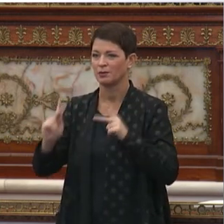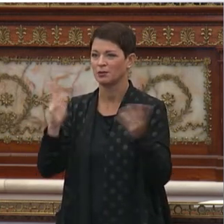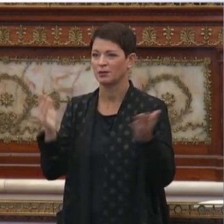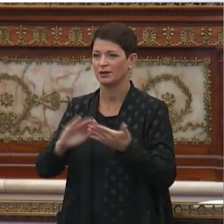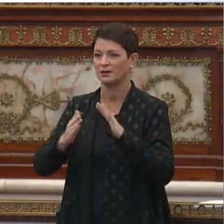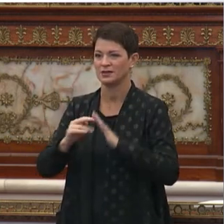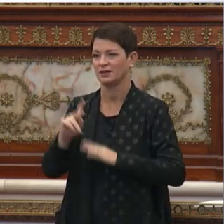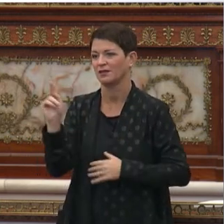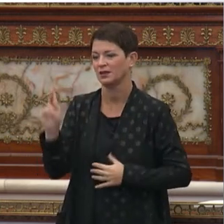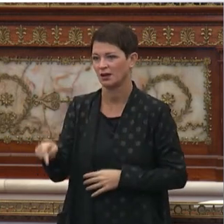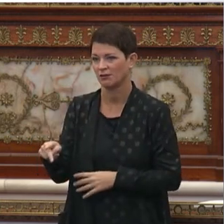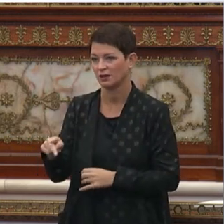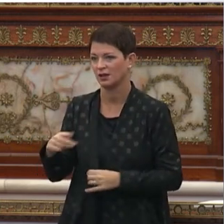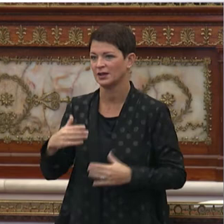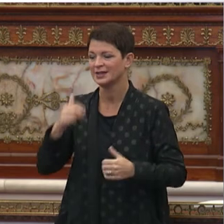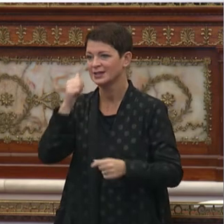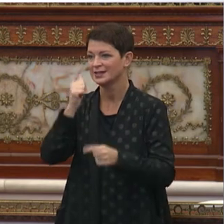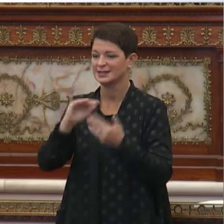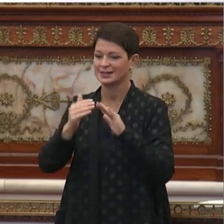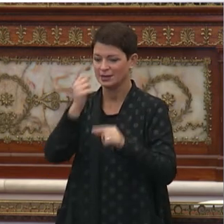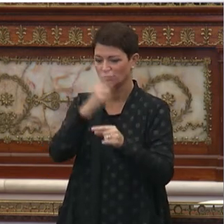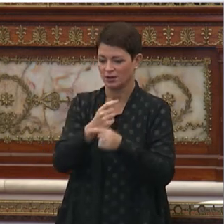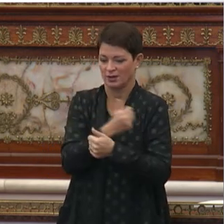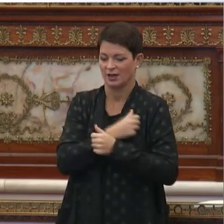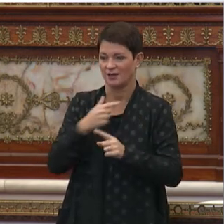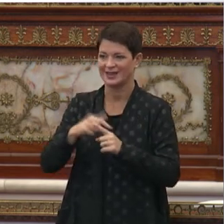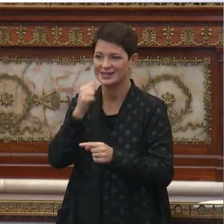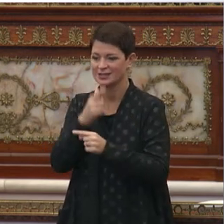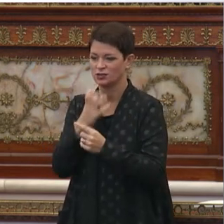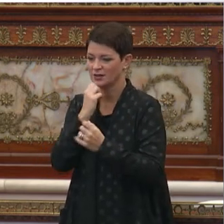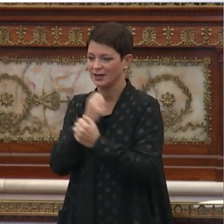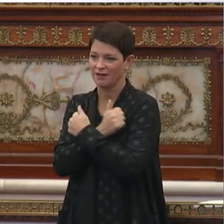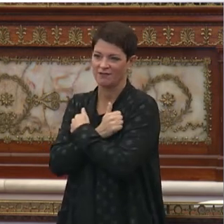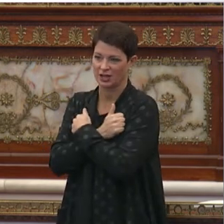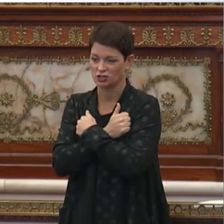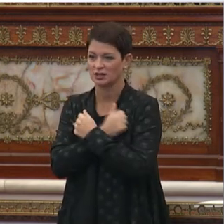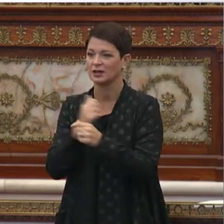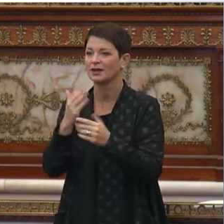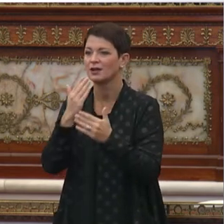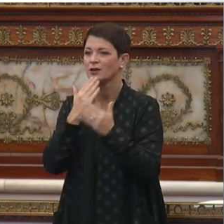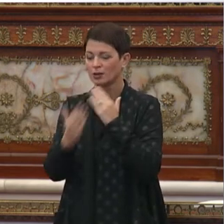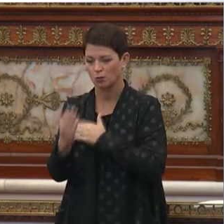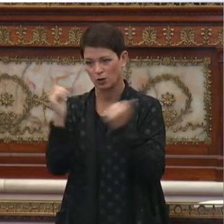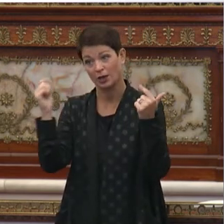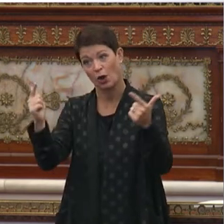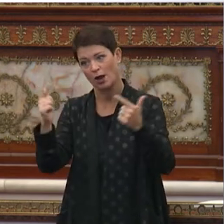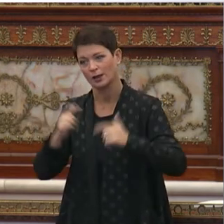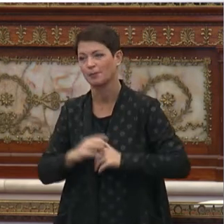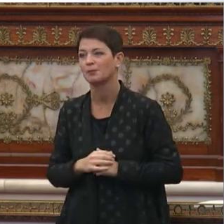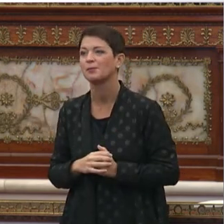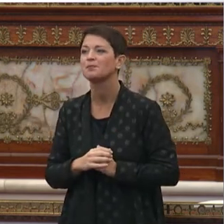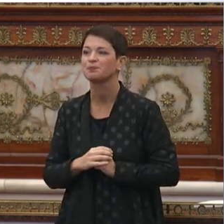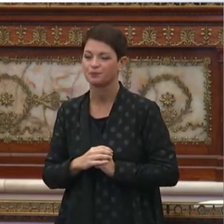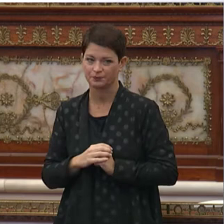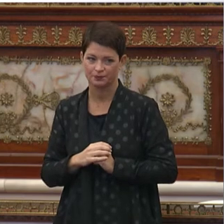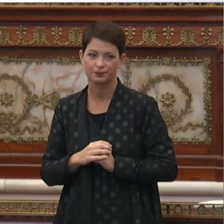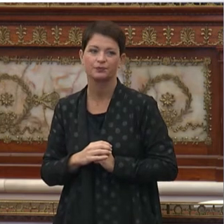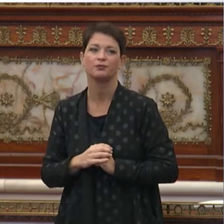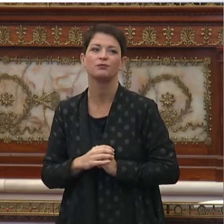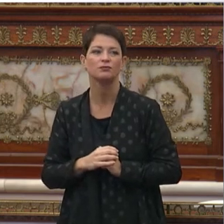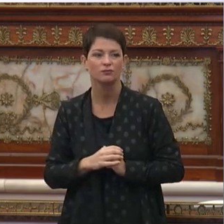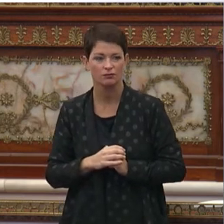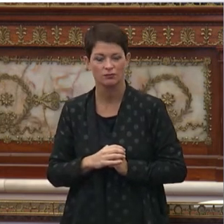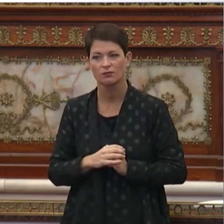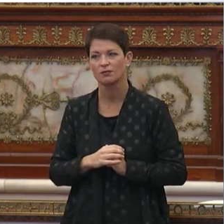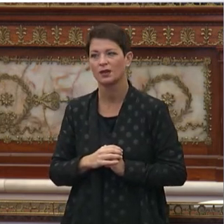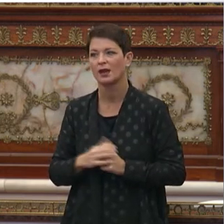Philadelphia, city of brotherly love and sisterly effectiveness. Good morning, everyone. Good morning, Councilman, and thank you so